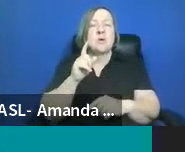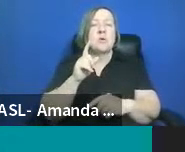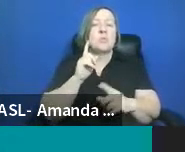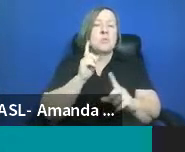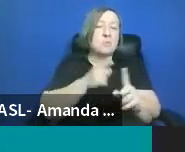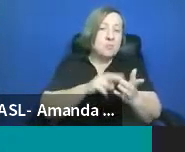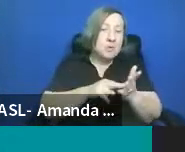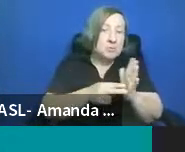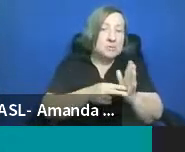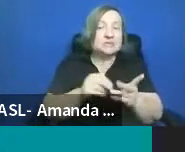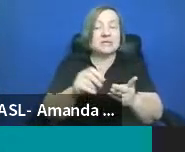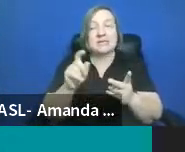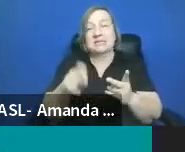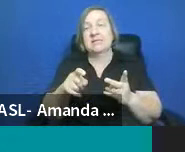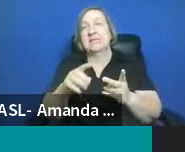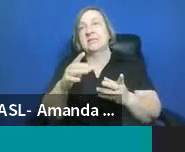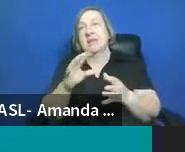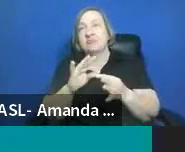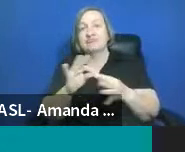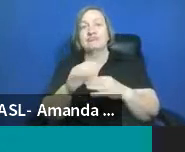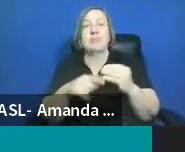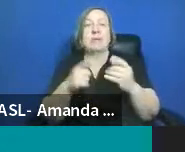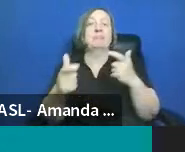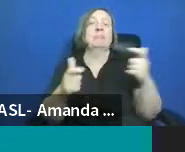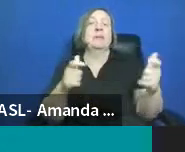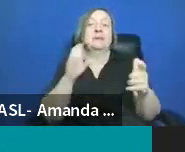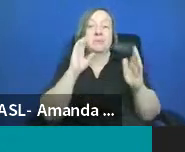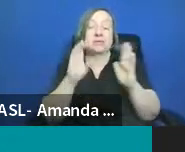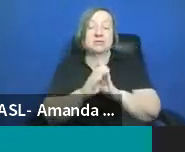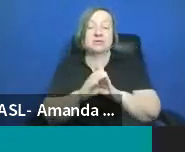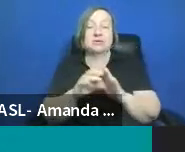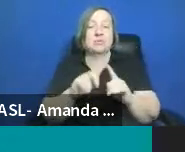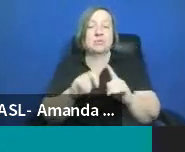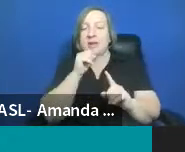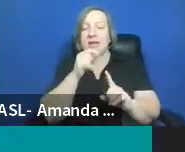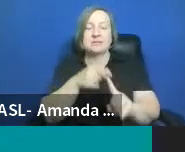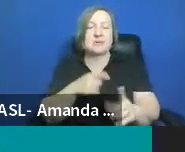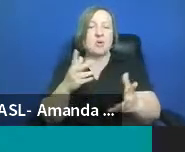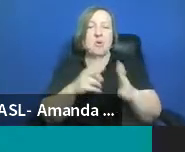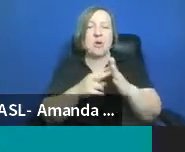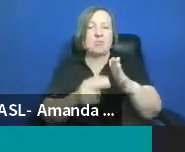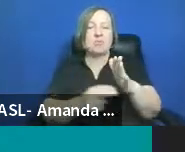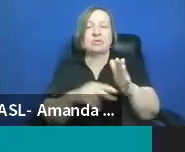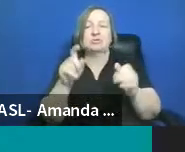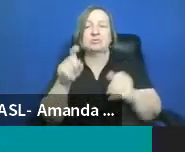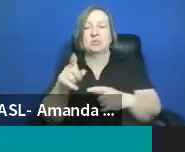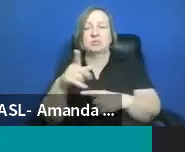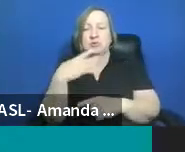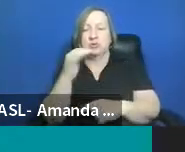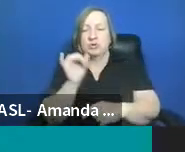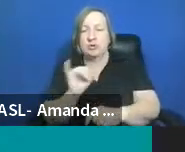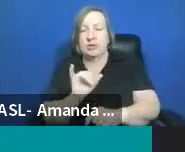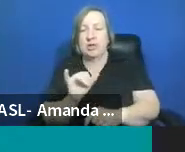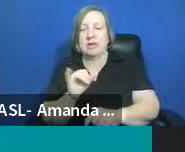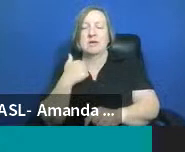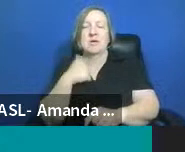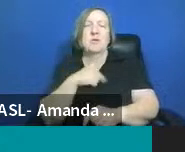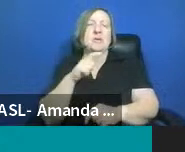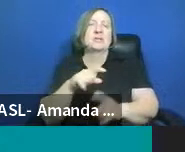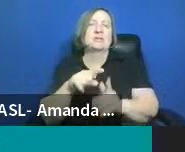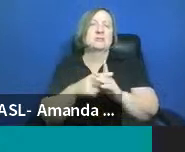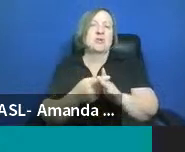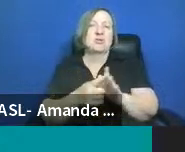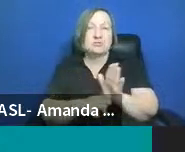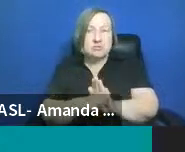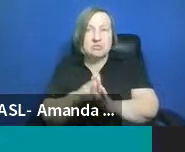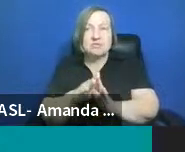tell us a lot about the big picture, but they don't tell us specifically what the bridge should look like. And so we need to start to develop